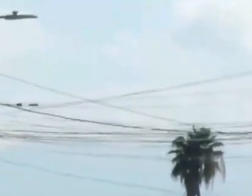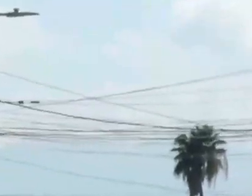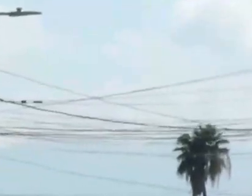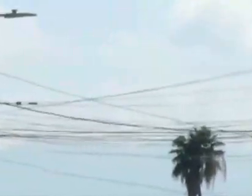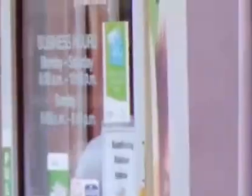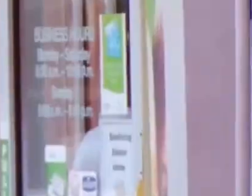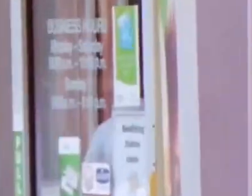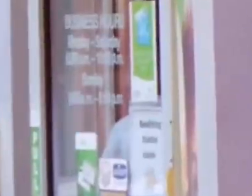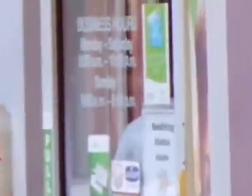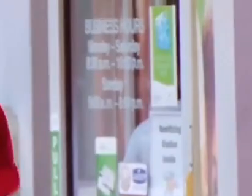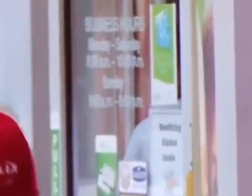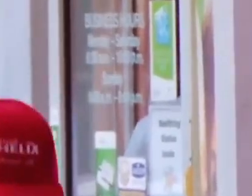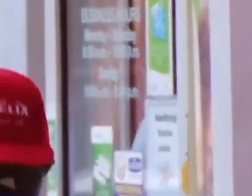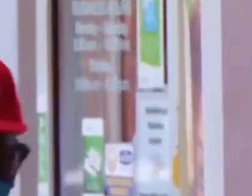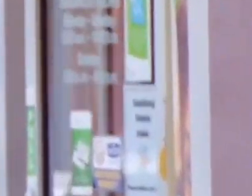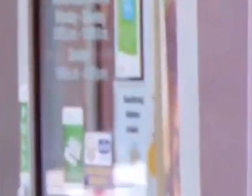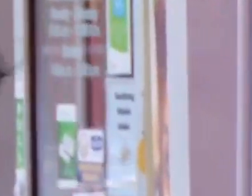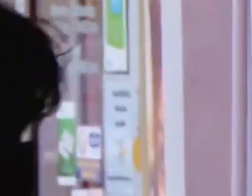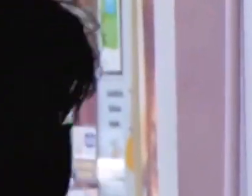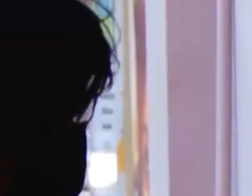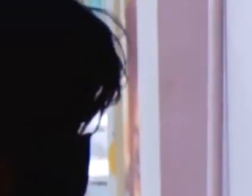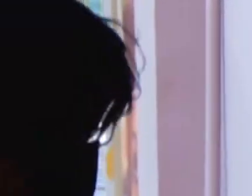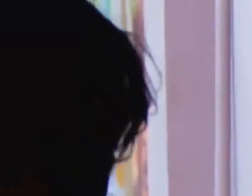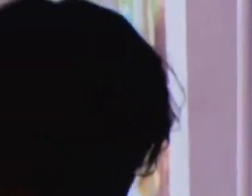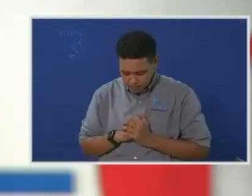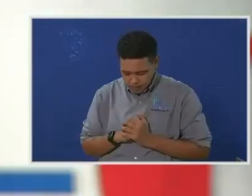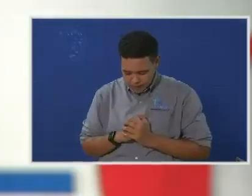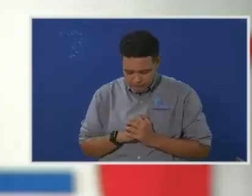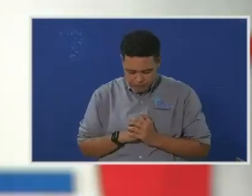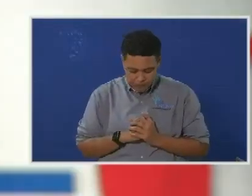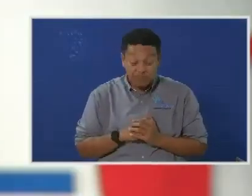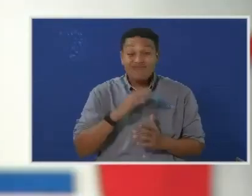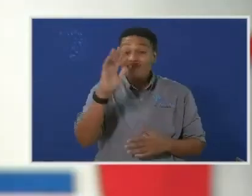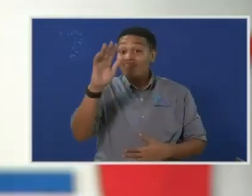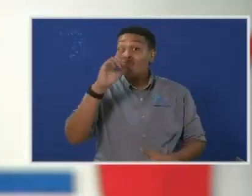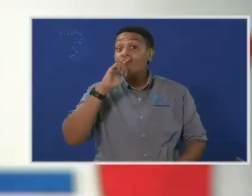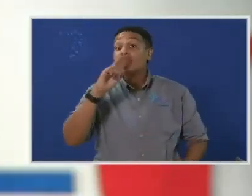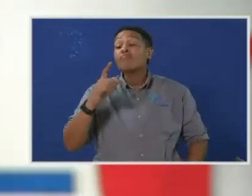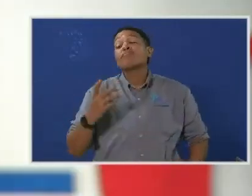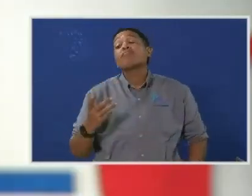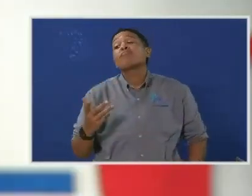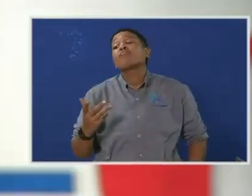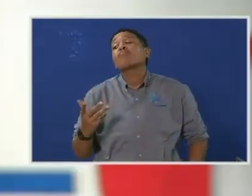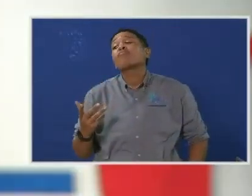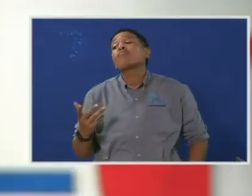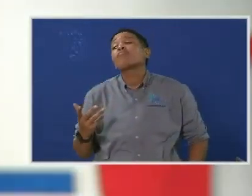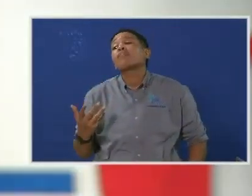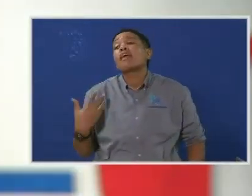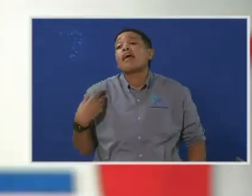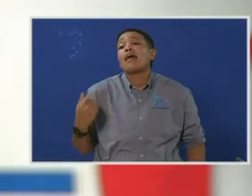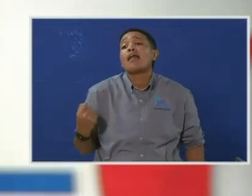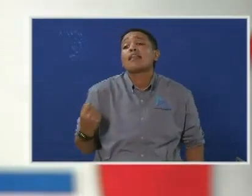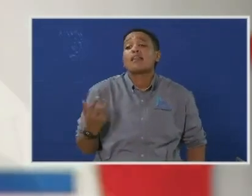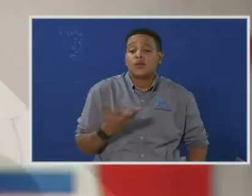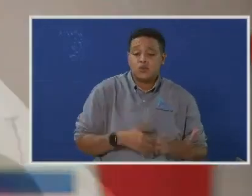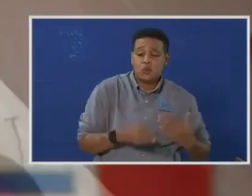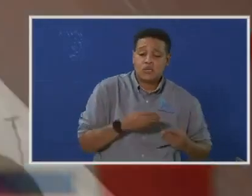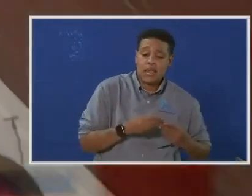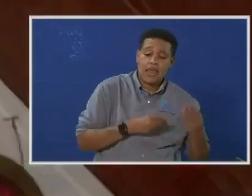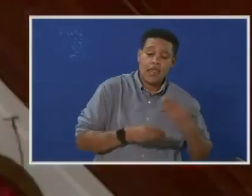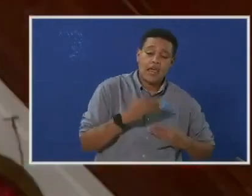Senior Citizens Week, Preserving with Resilience. The health, socio-economic,